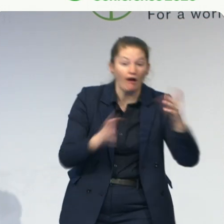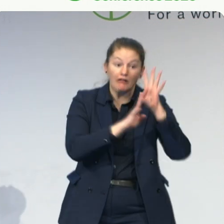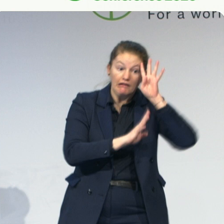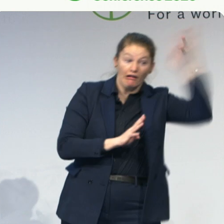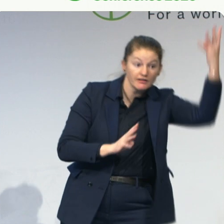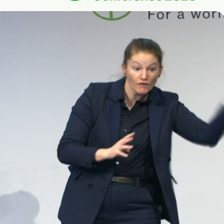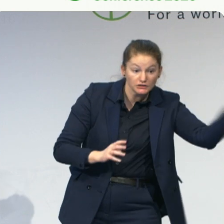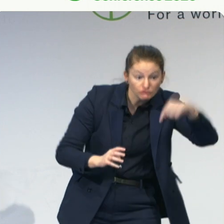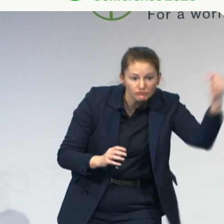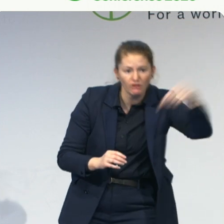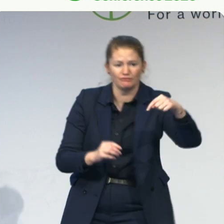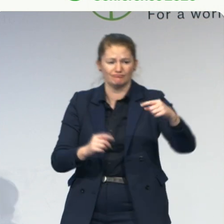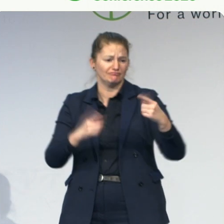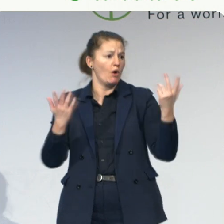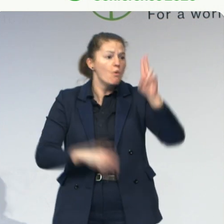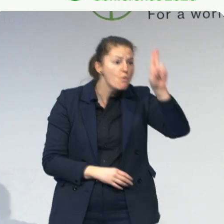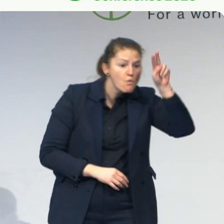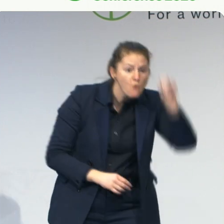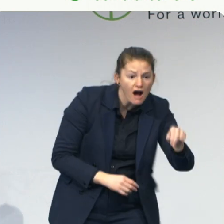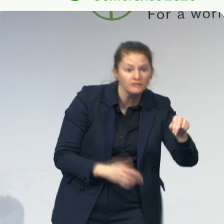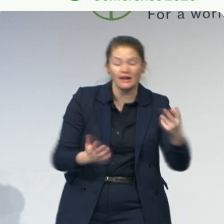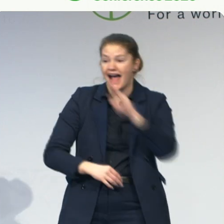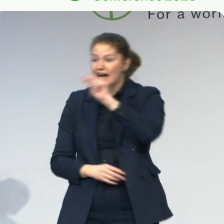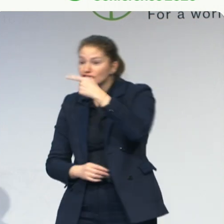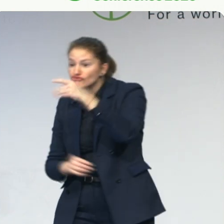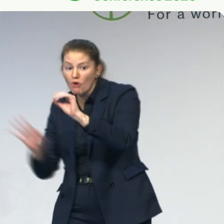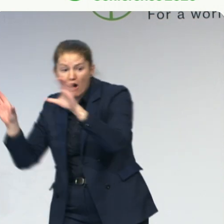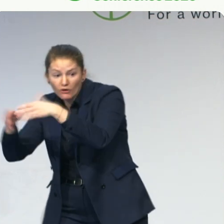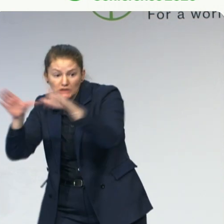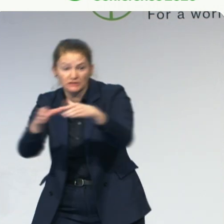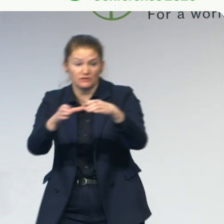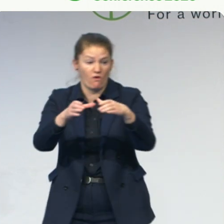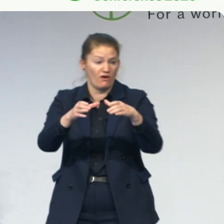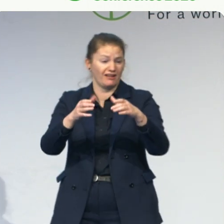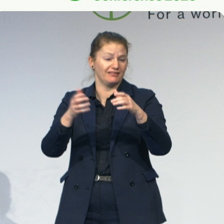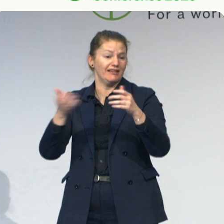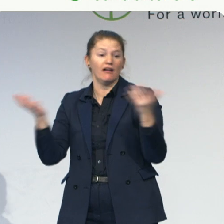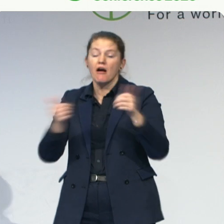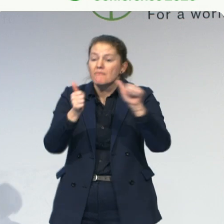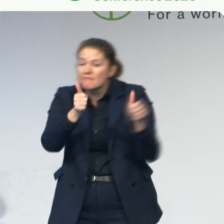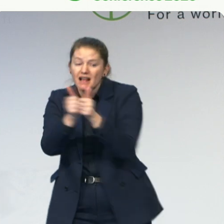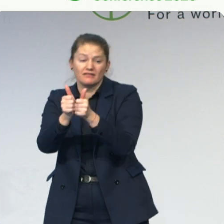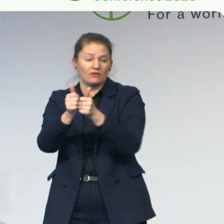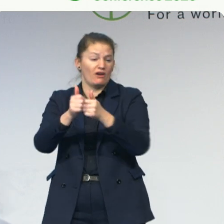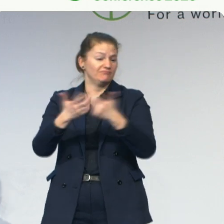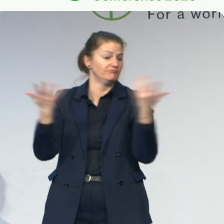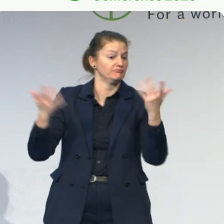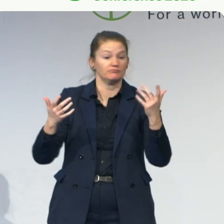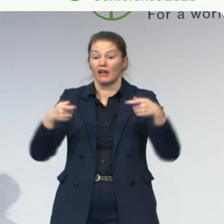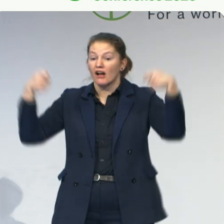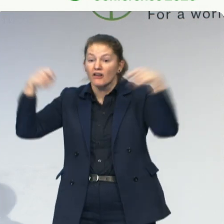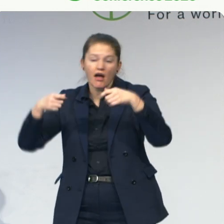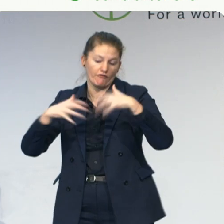inspired by new approaches each year. But our mission remains still the